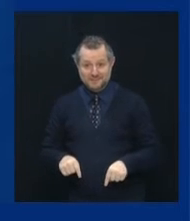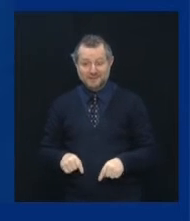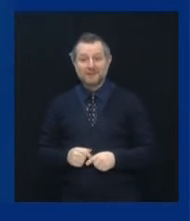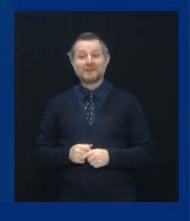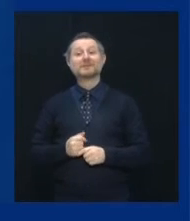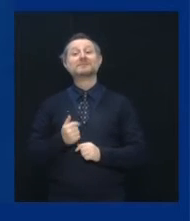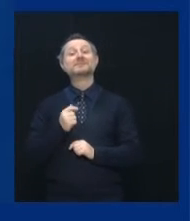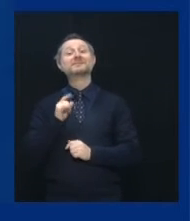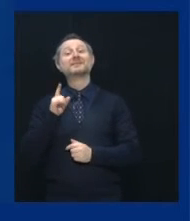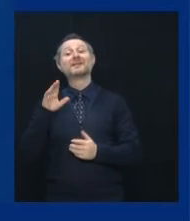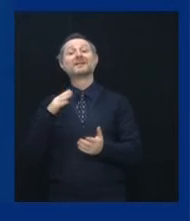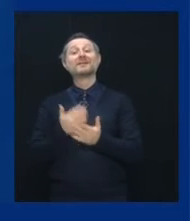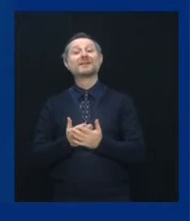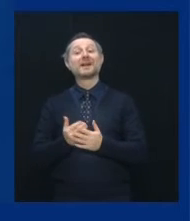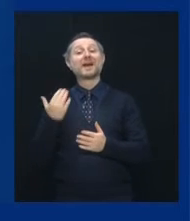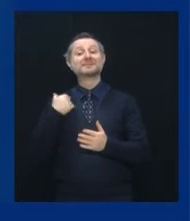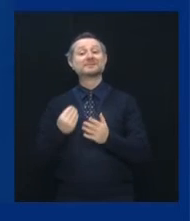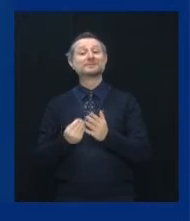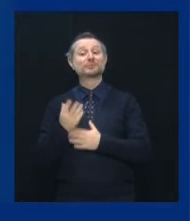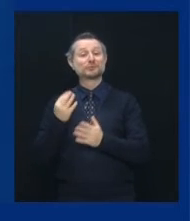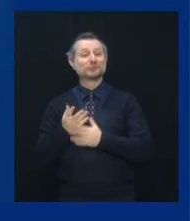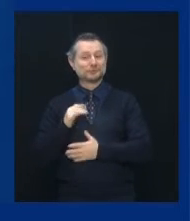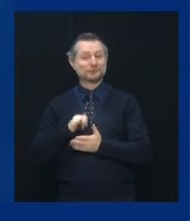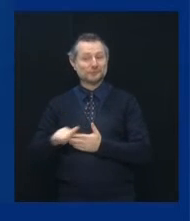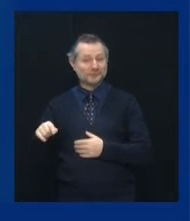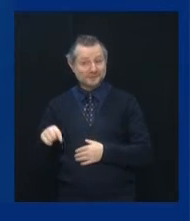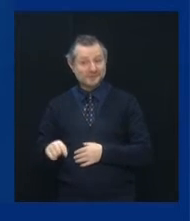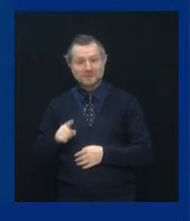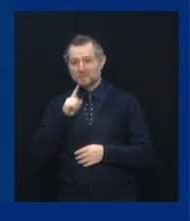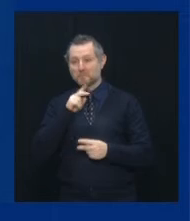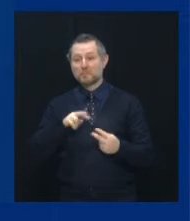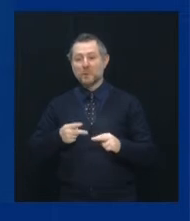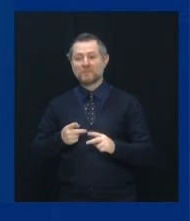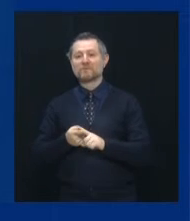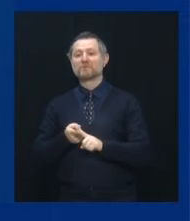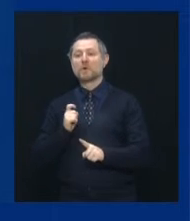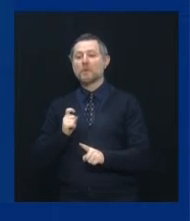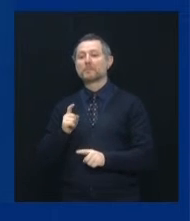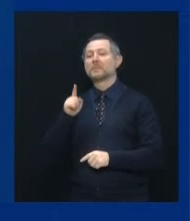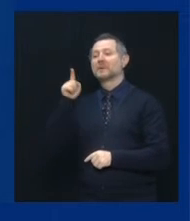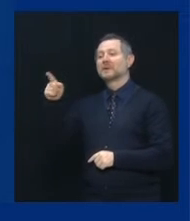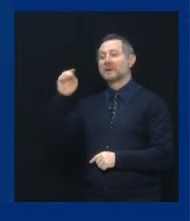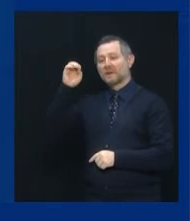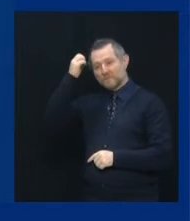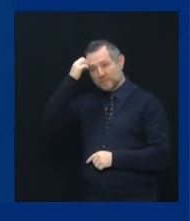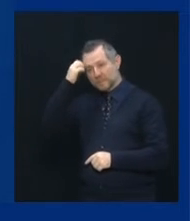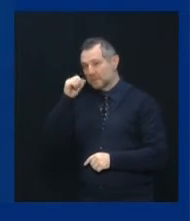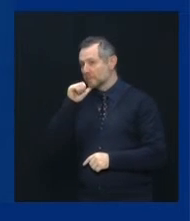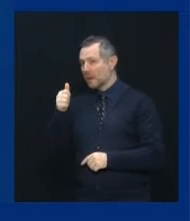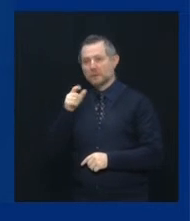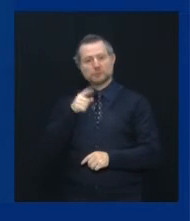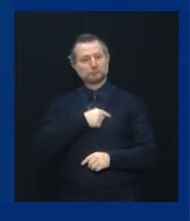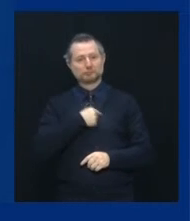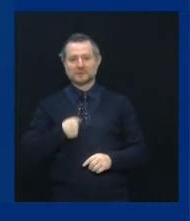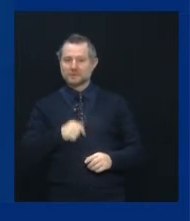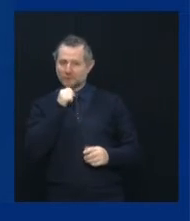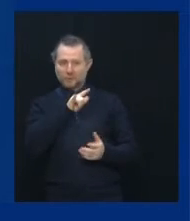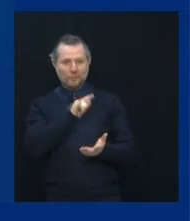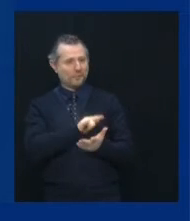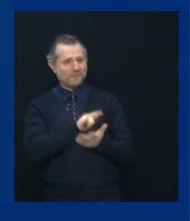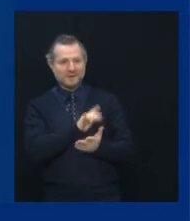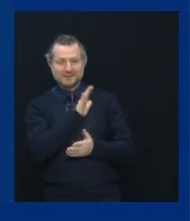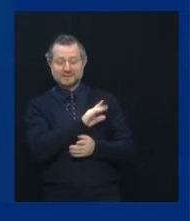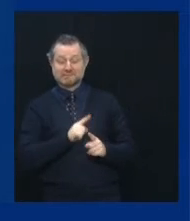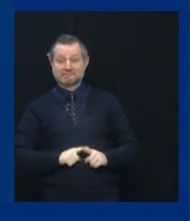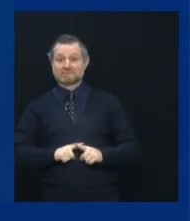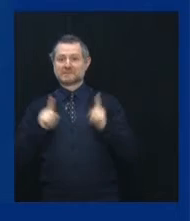in New York last spring was a mutation from Europe. It was not the Wuhan virus. Now, you see the